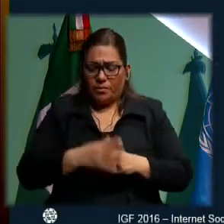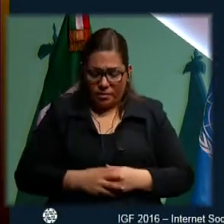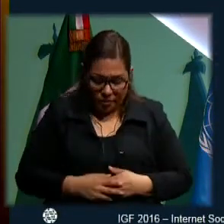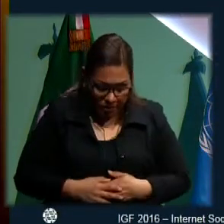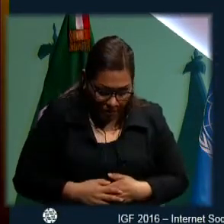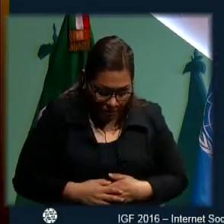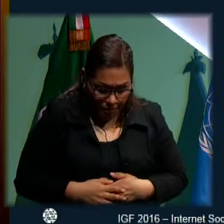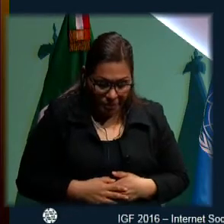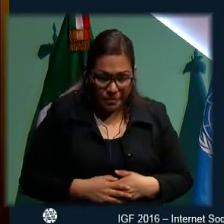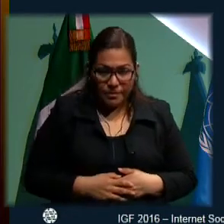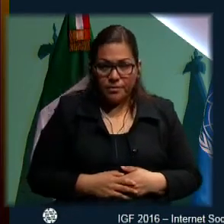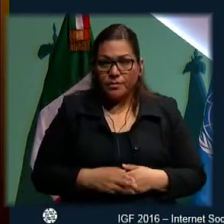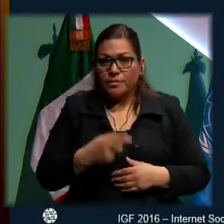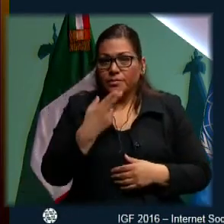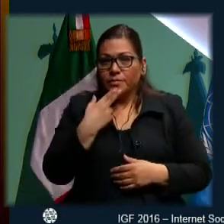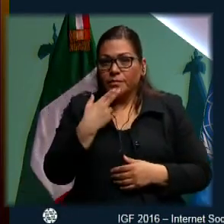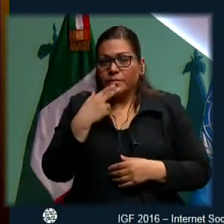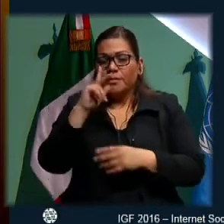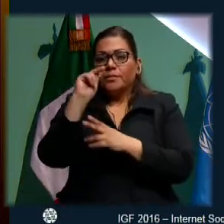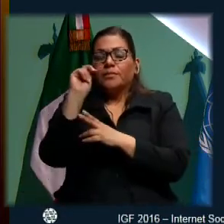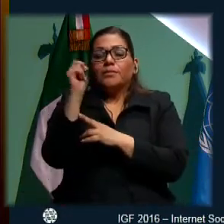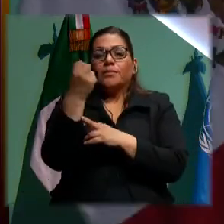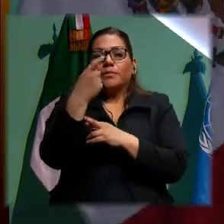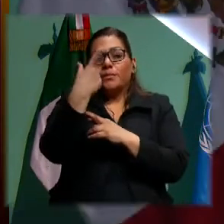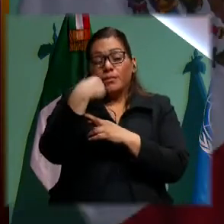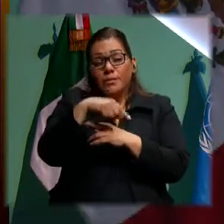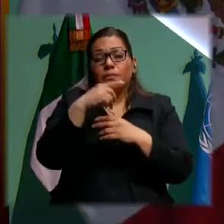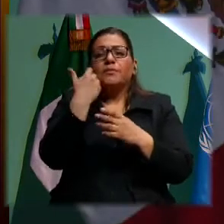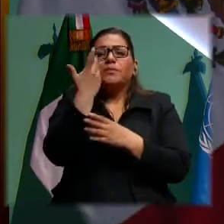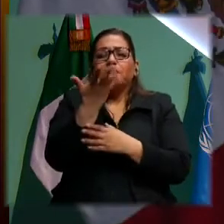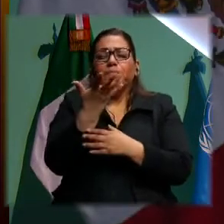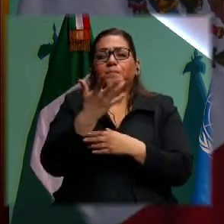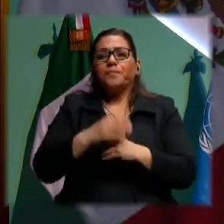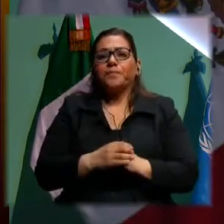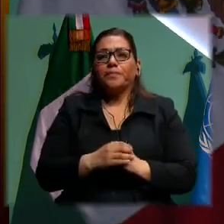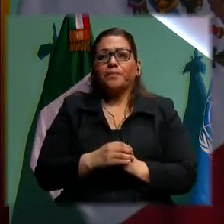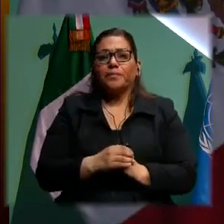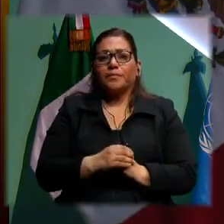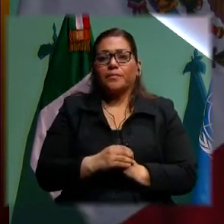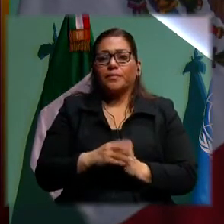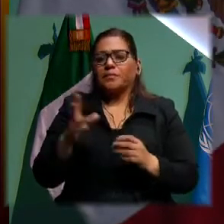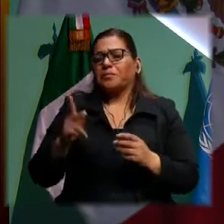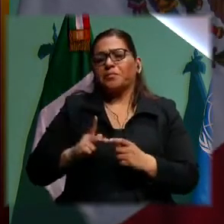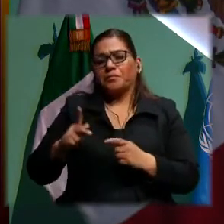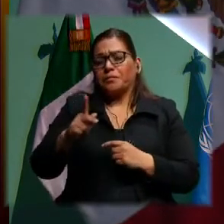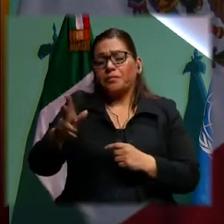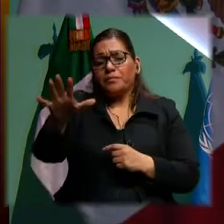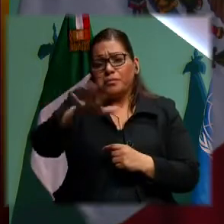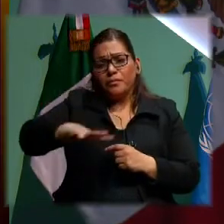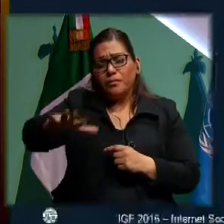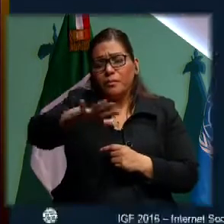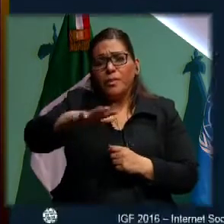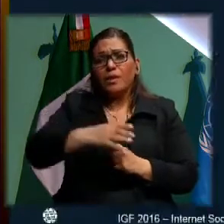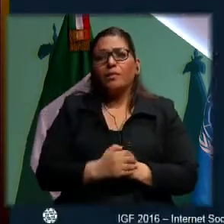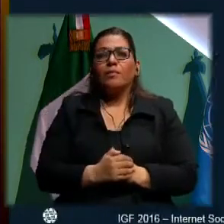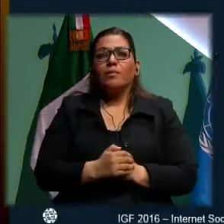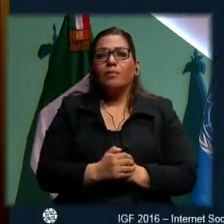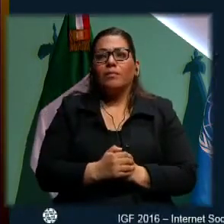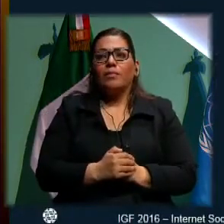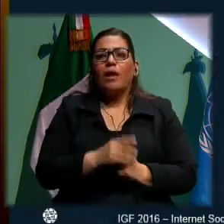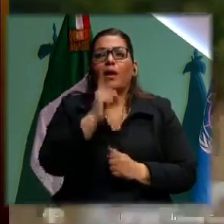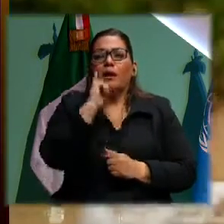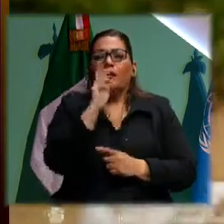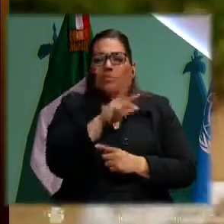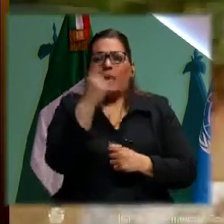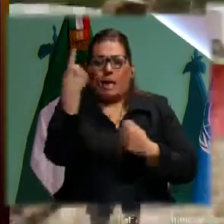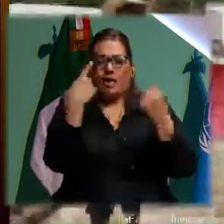it is the village wants to use it for. You will see here some pictures of, and we're going to start at the